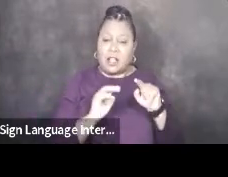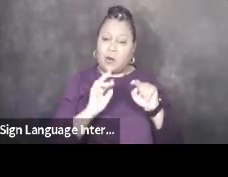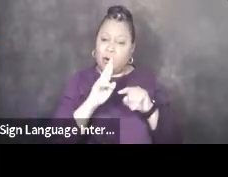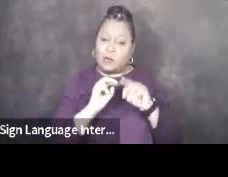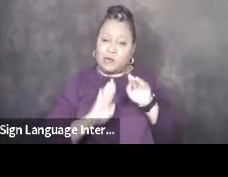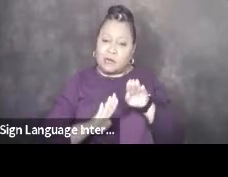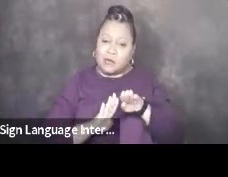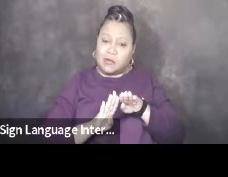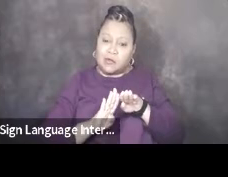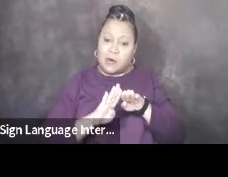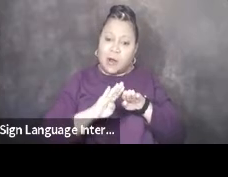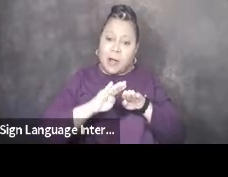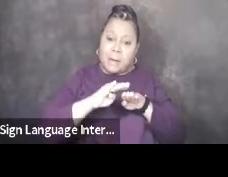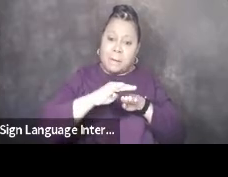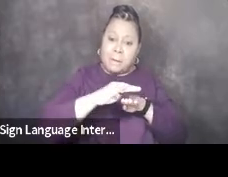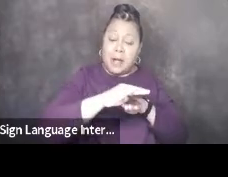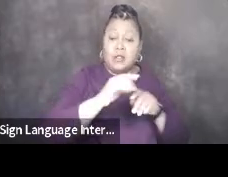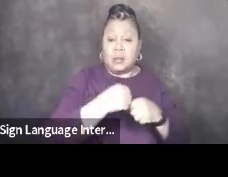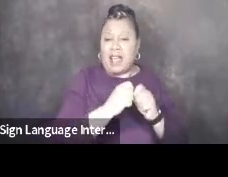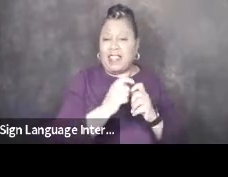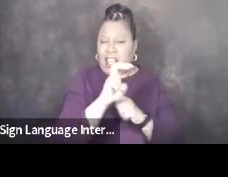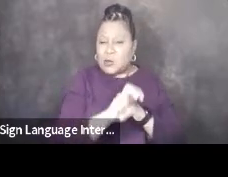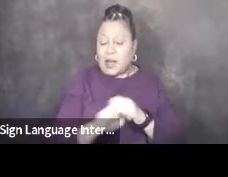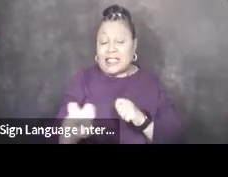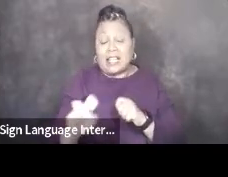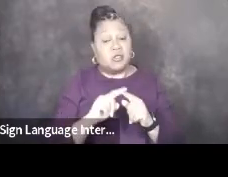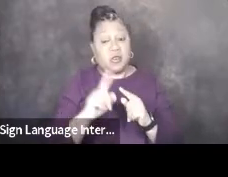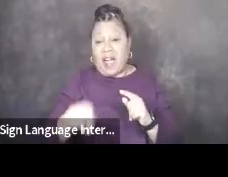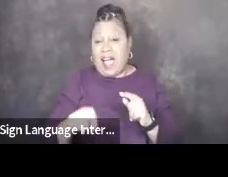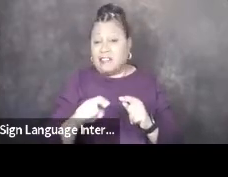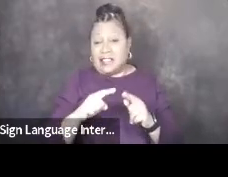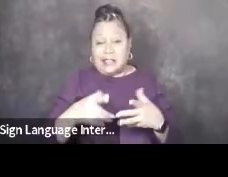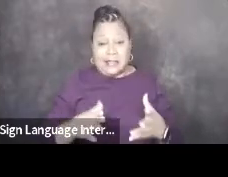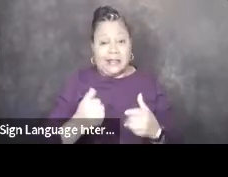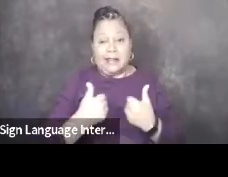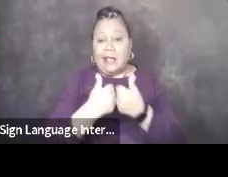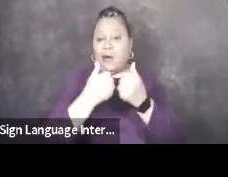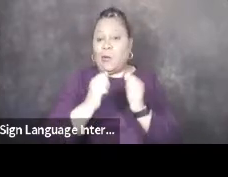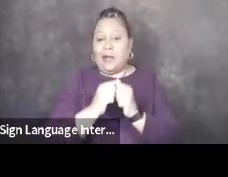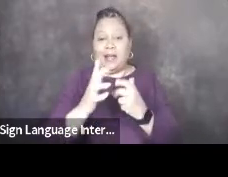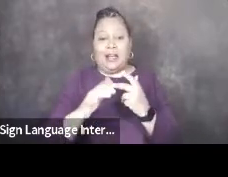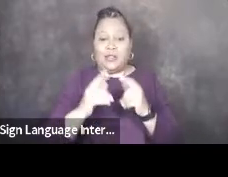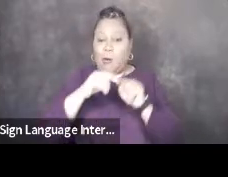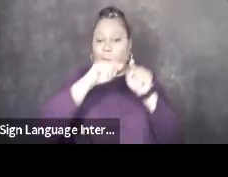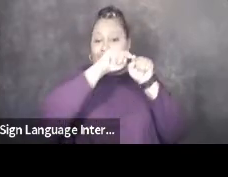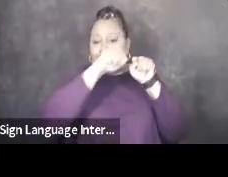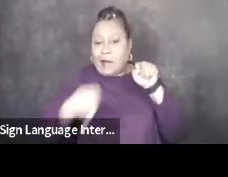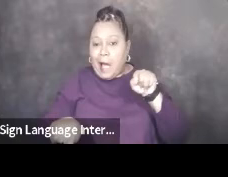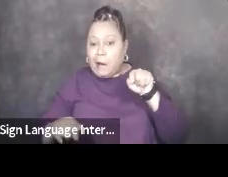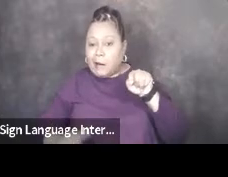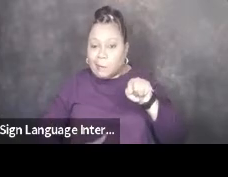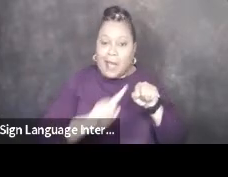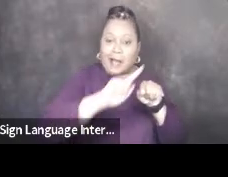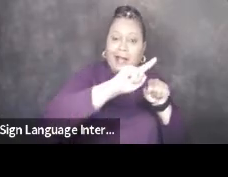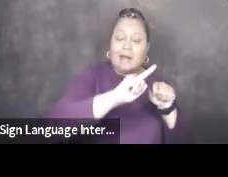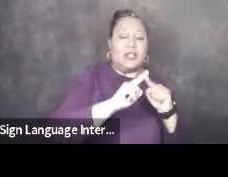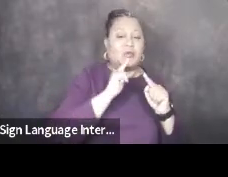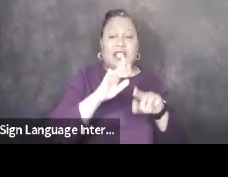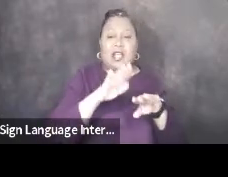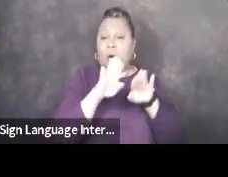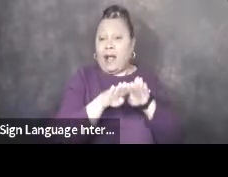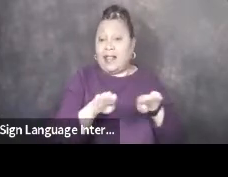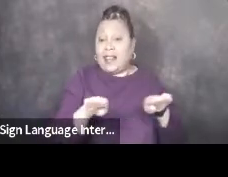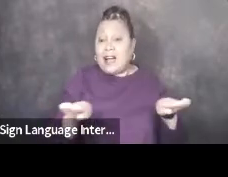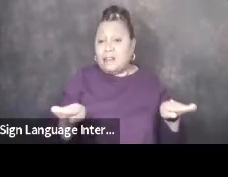slope surface to it to make that transition so you don't have to deal with a kind of going down and then back up. It's all really on one